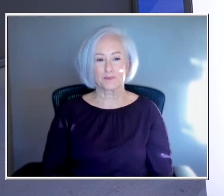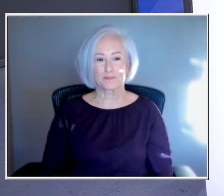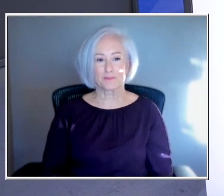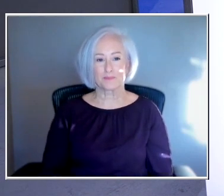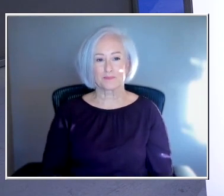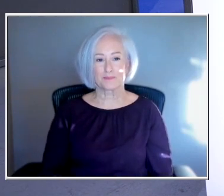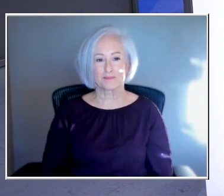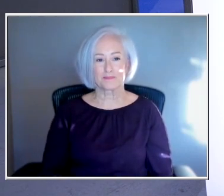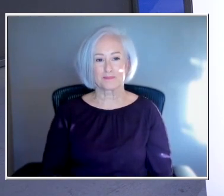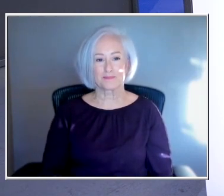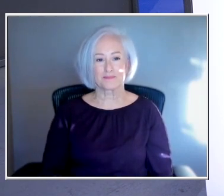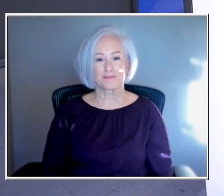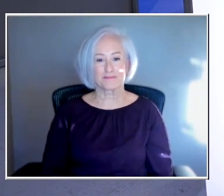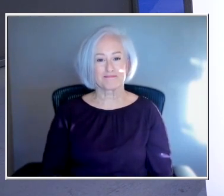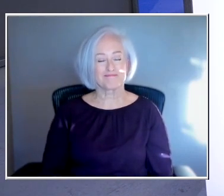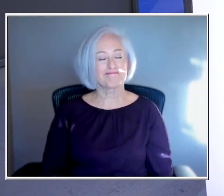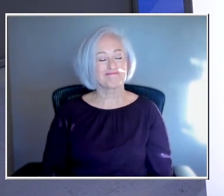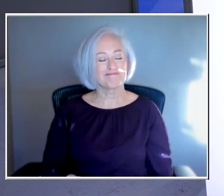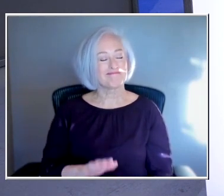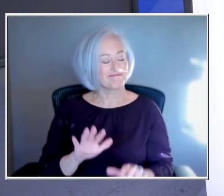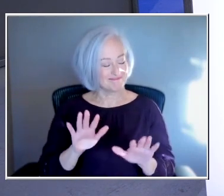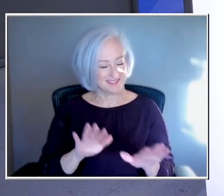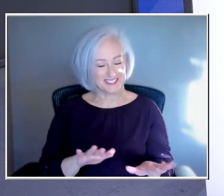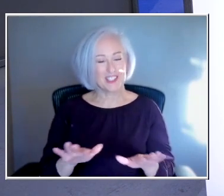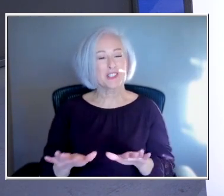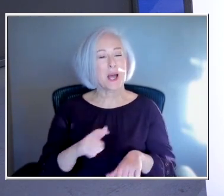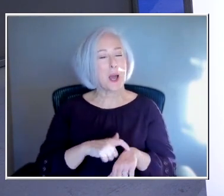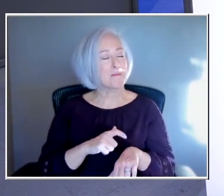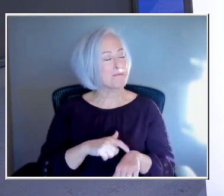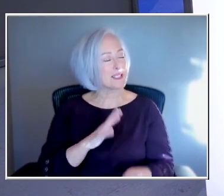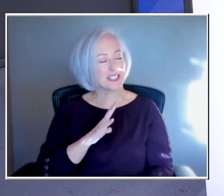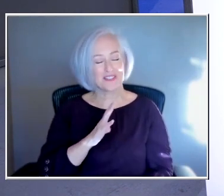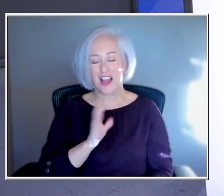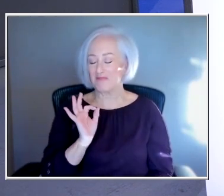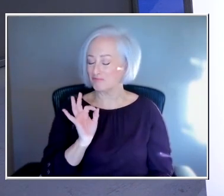You can take your time. Please, take your time. We got all the time in the world.